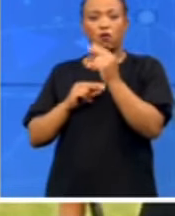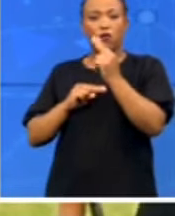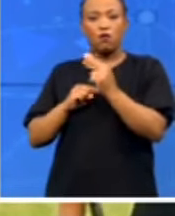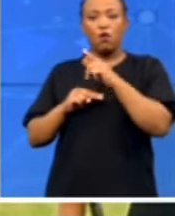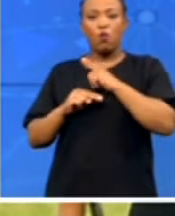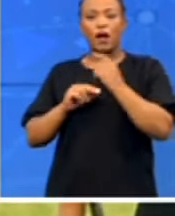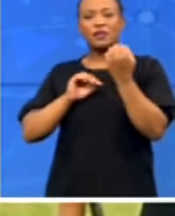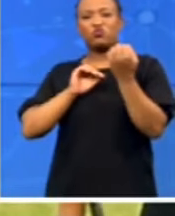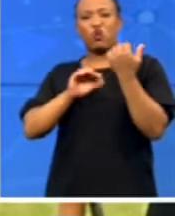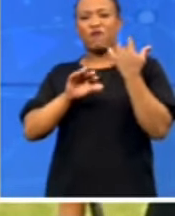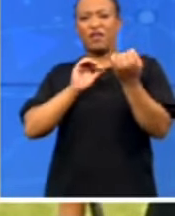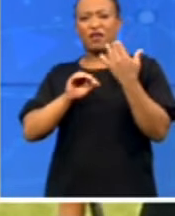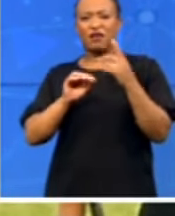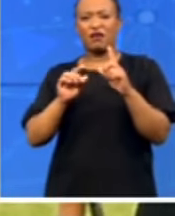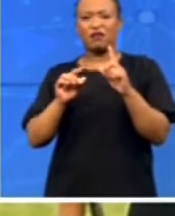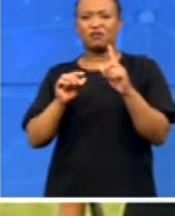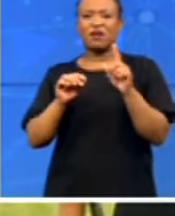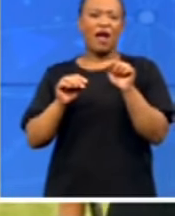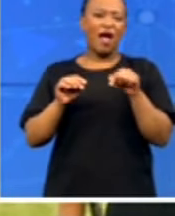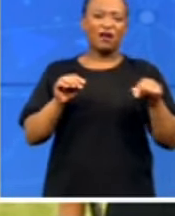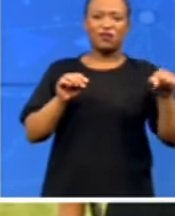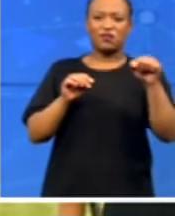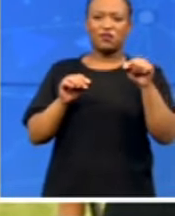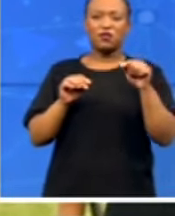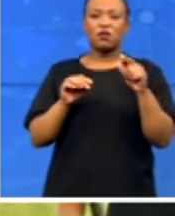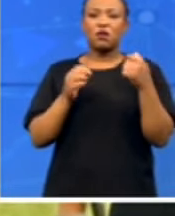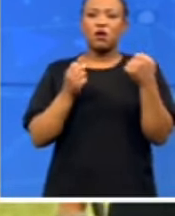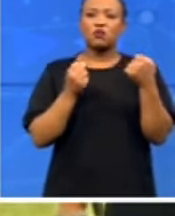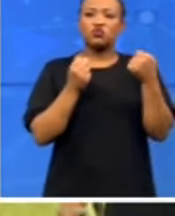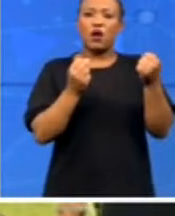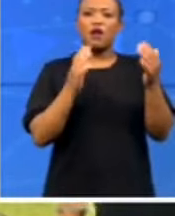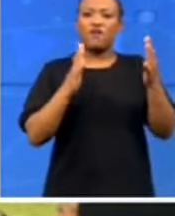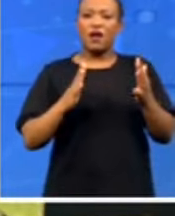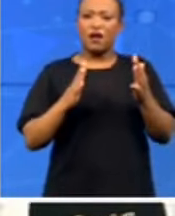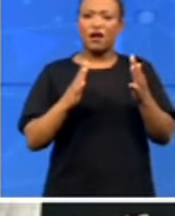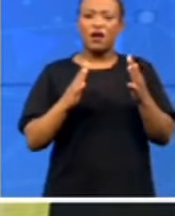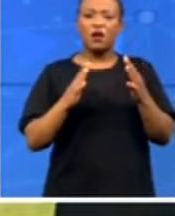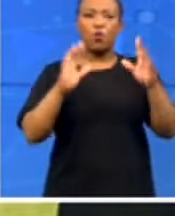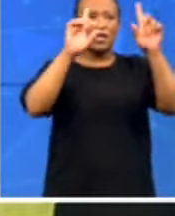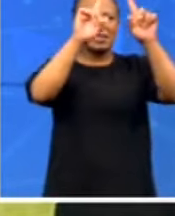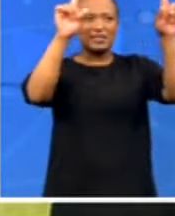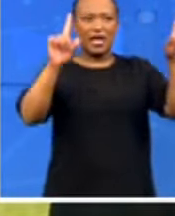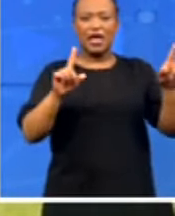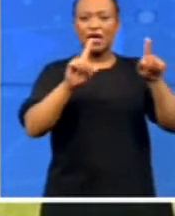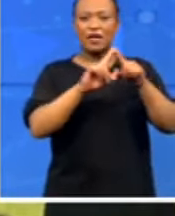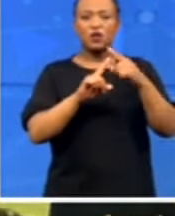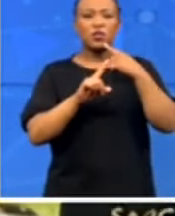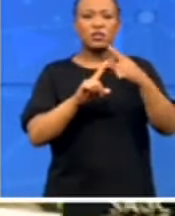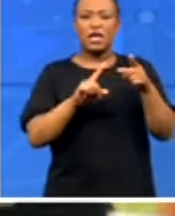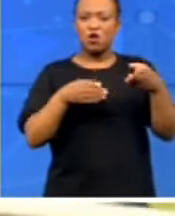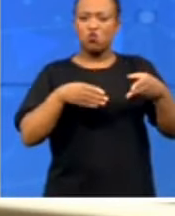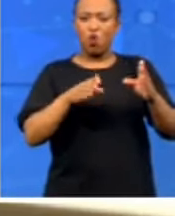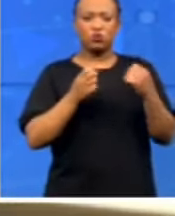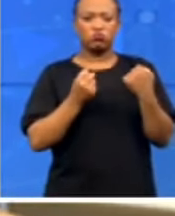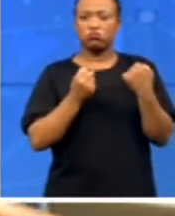outcry from motorists that there are no signs that really show that they had to detour here, this is a detour or not. What's the situation? Why